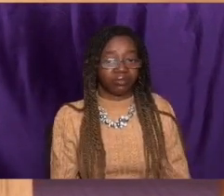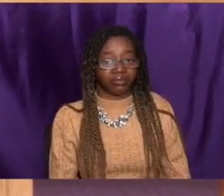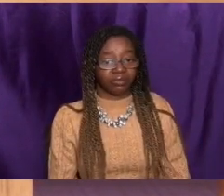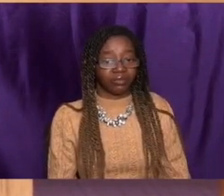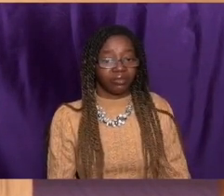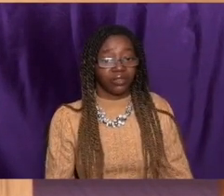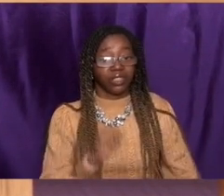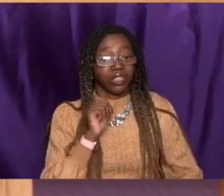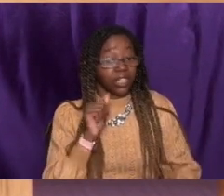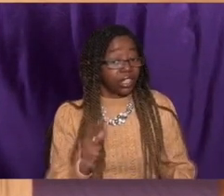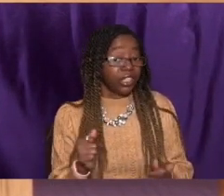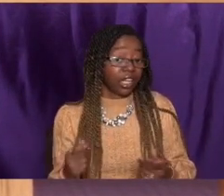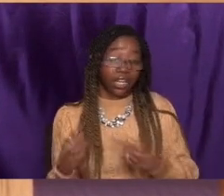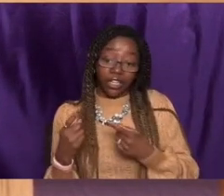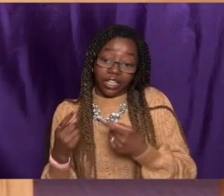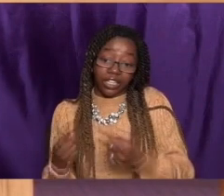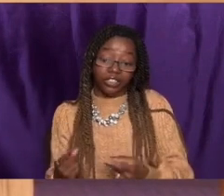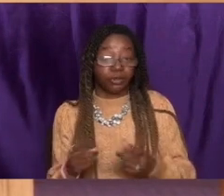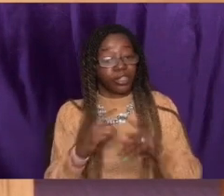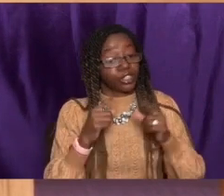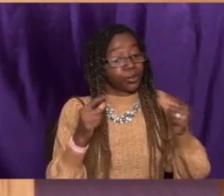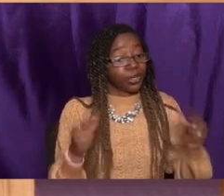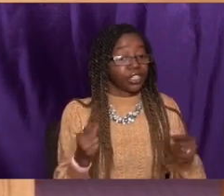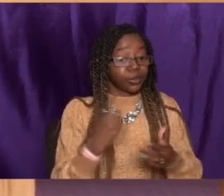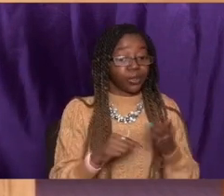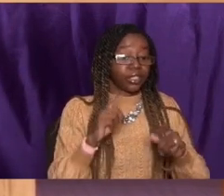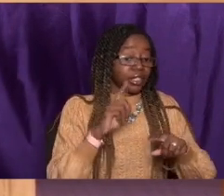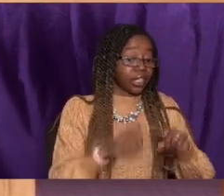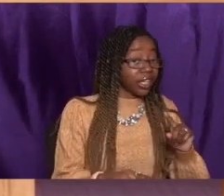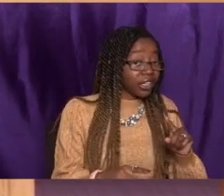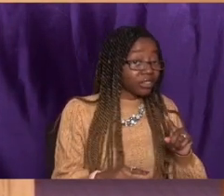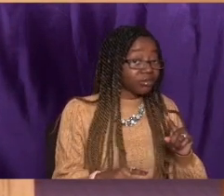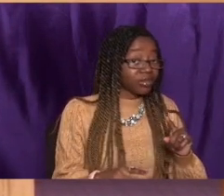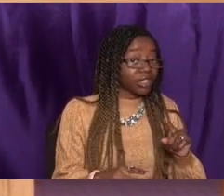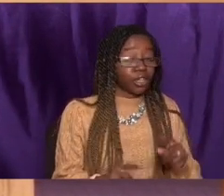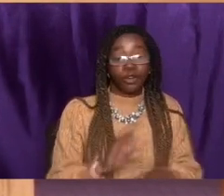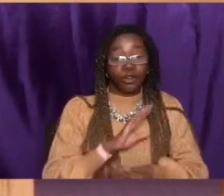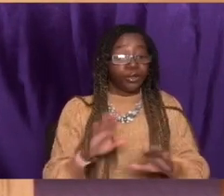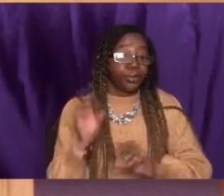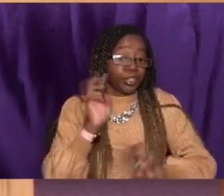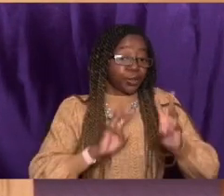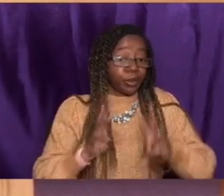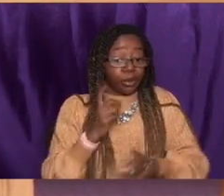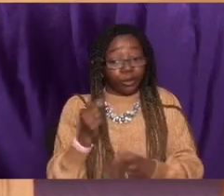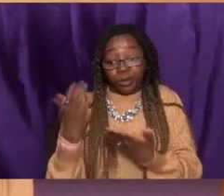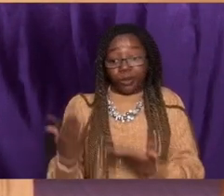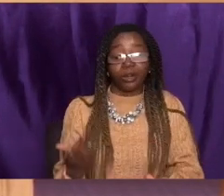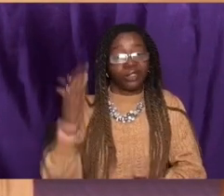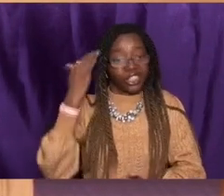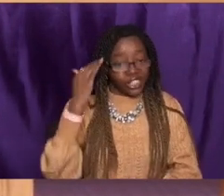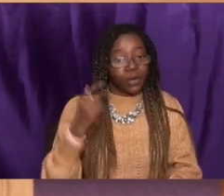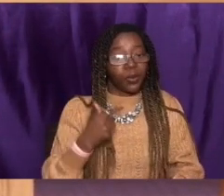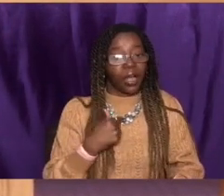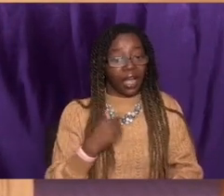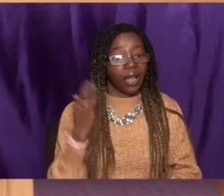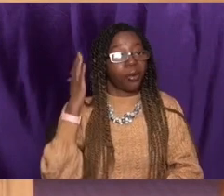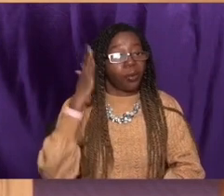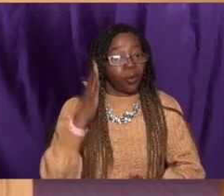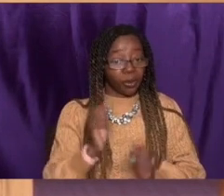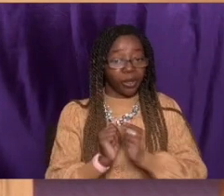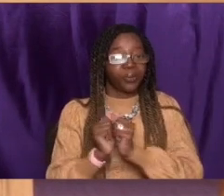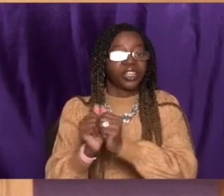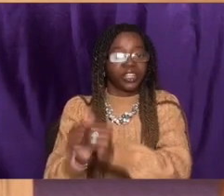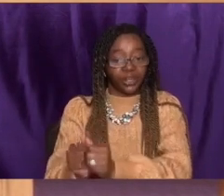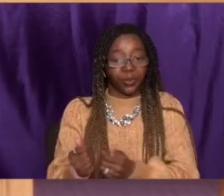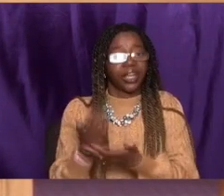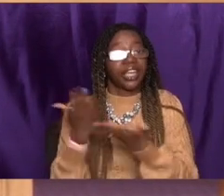He didn't point to his greatness. He pointed to what he could do. And he simply says, you don't have to worry about who you are. Just know I'm going to be with you. And